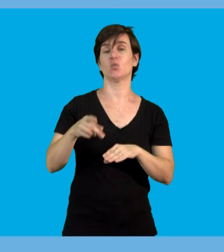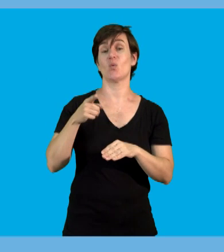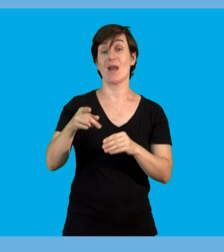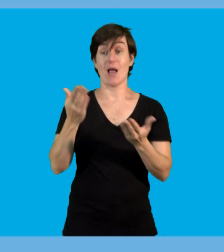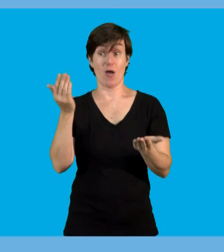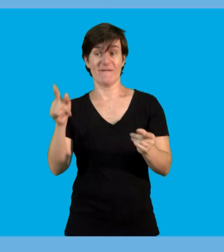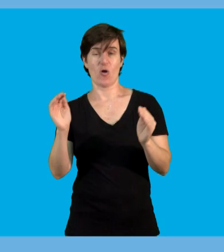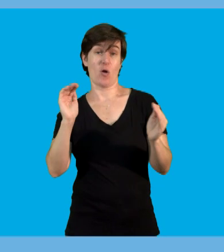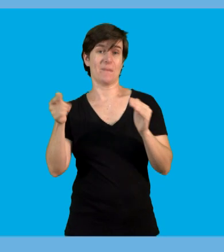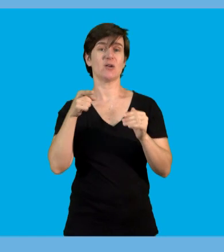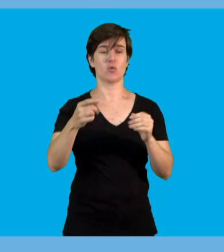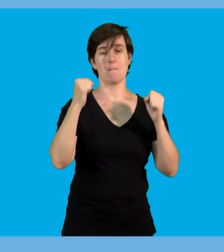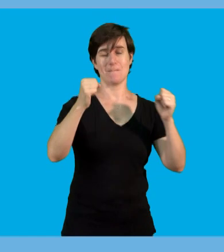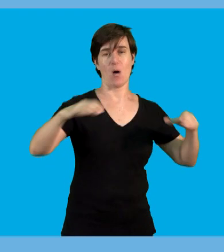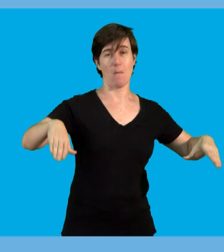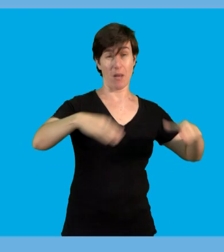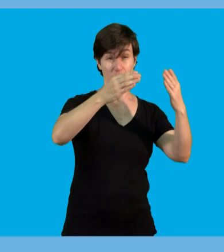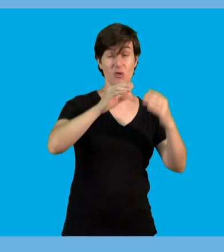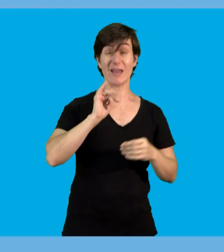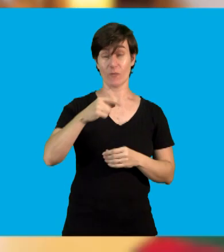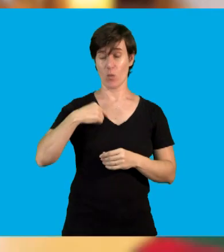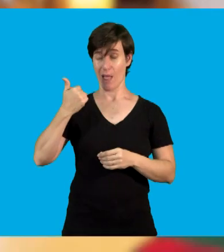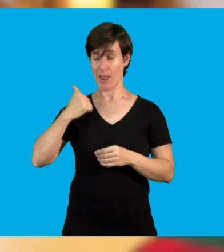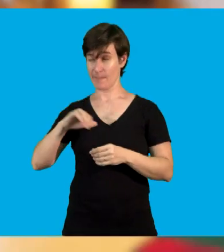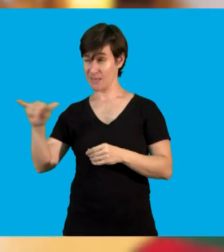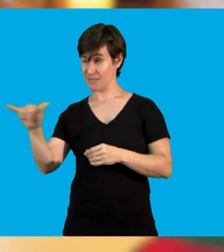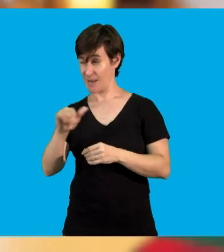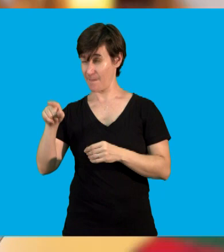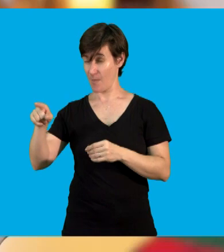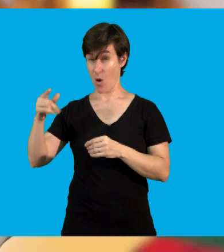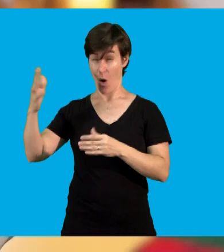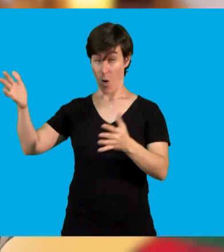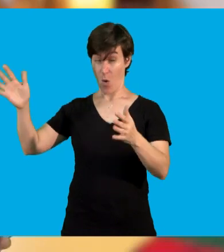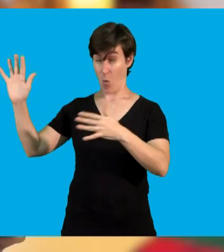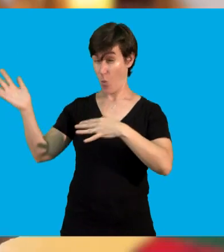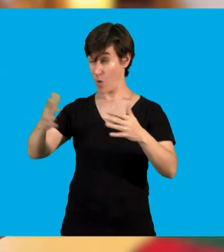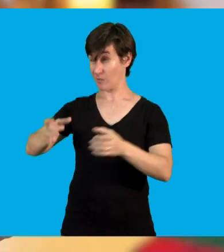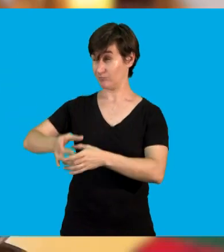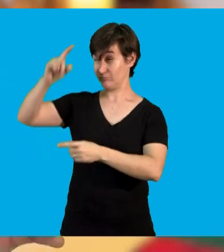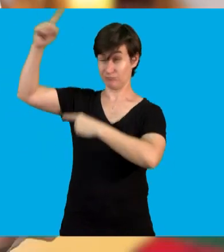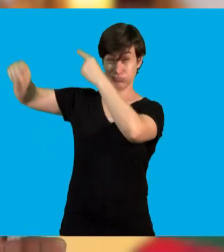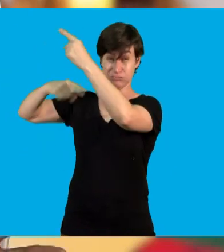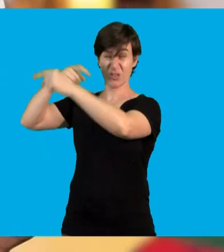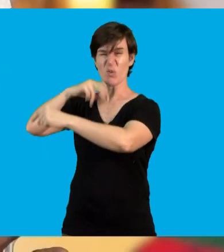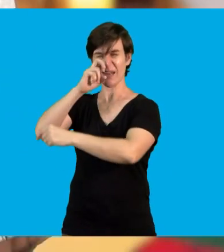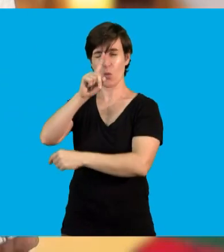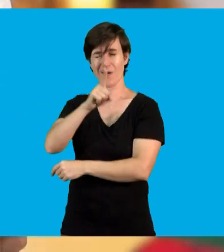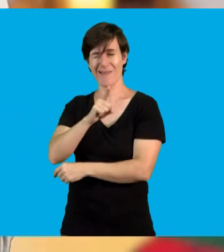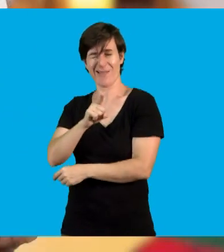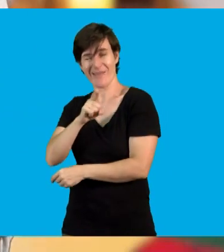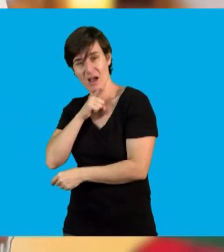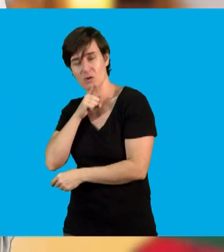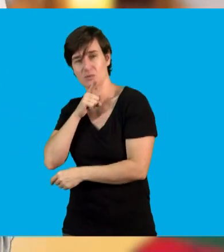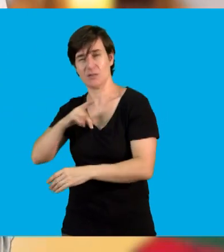running on coal or other fuel. So for us to generate the same amount of energy that we are using, we need